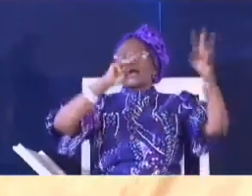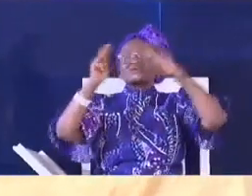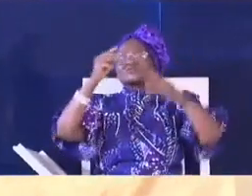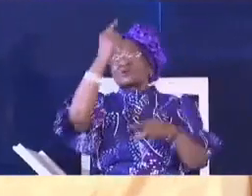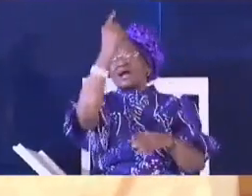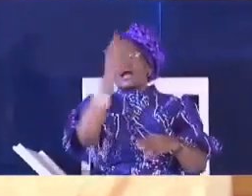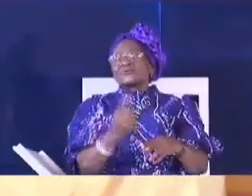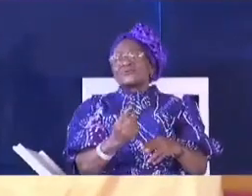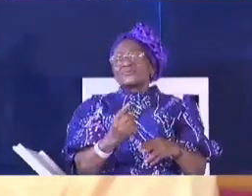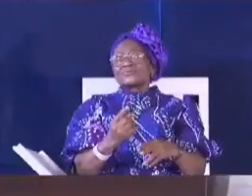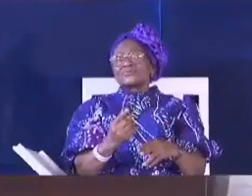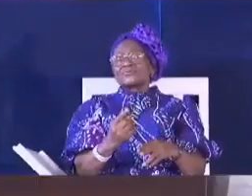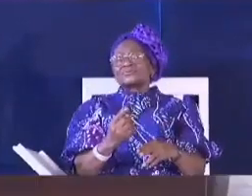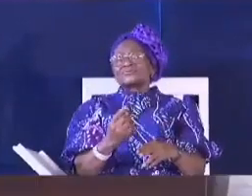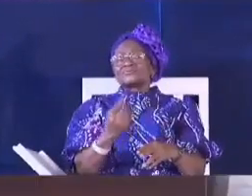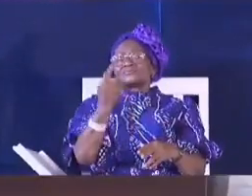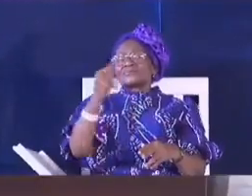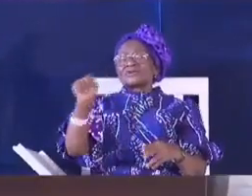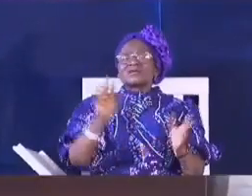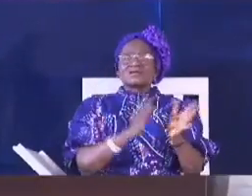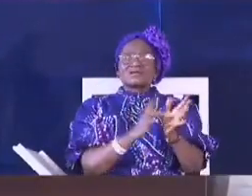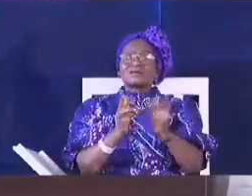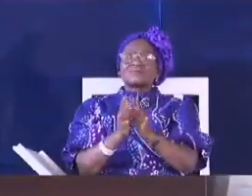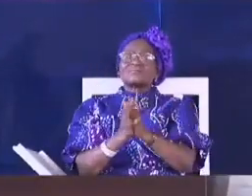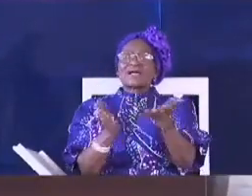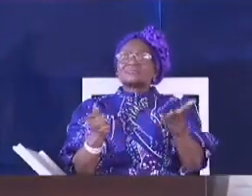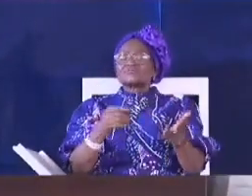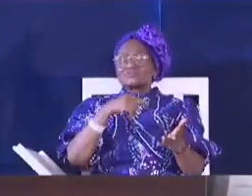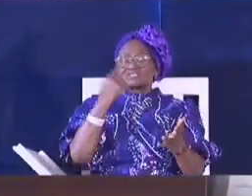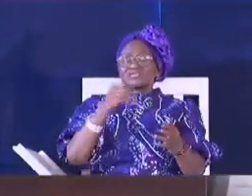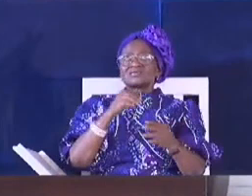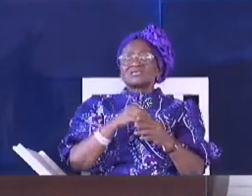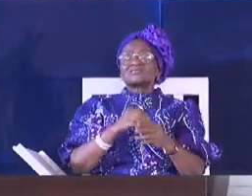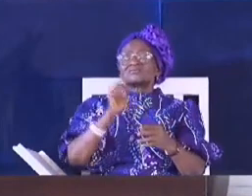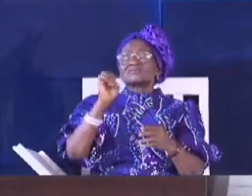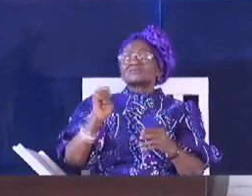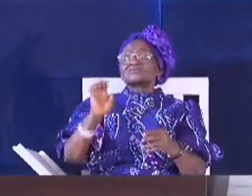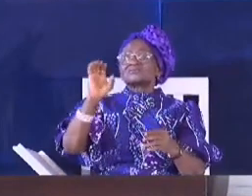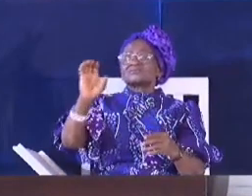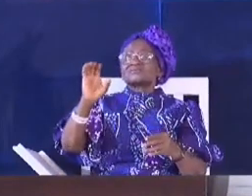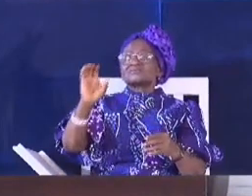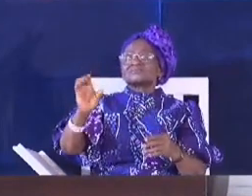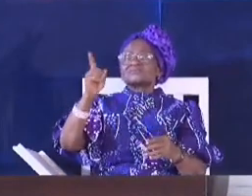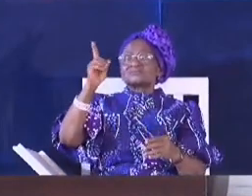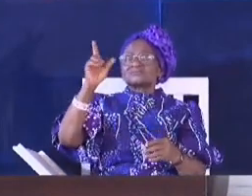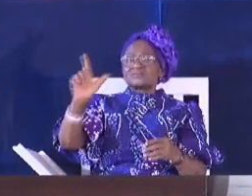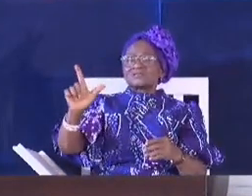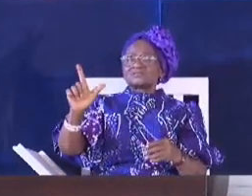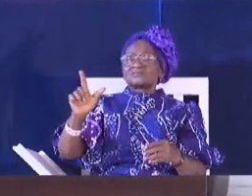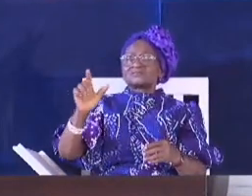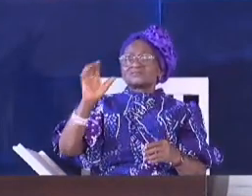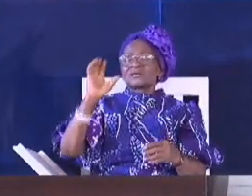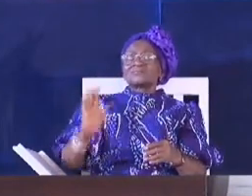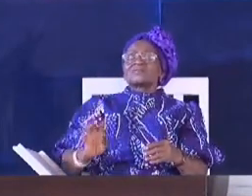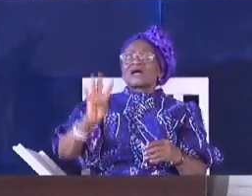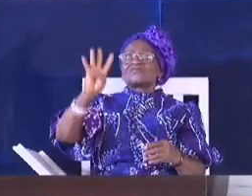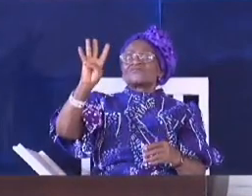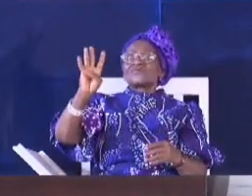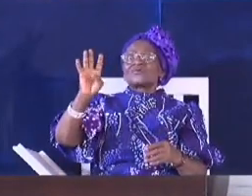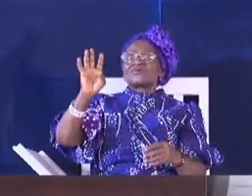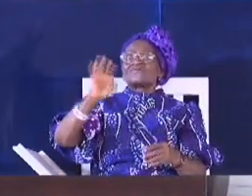The Bible says in Ecclesiastes chapter 4, from verse 9 to 12, Ecclesiastes 4, 9